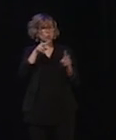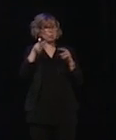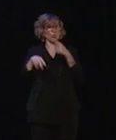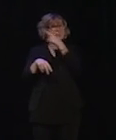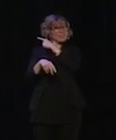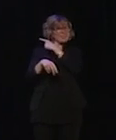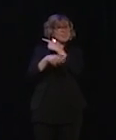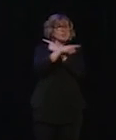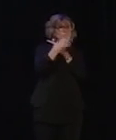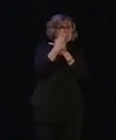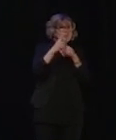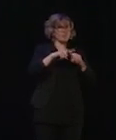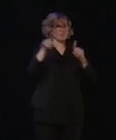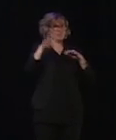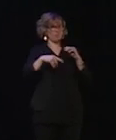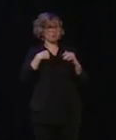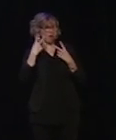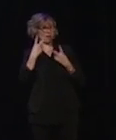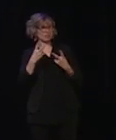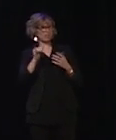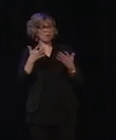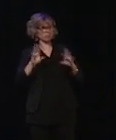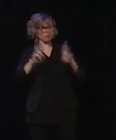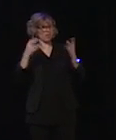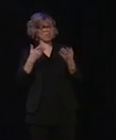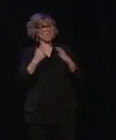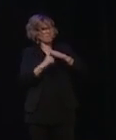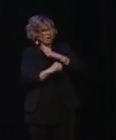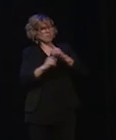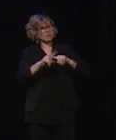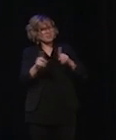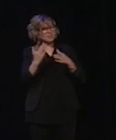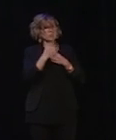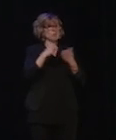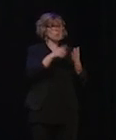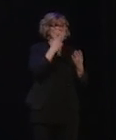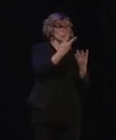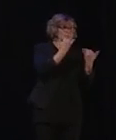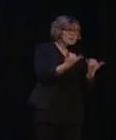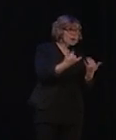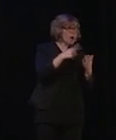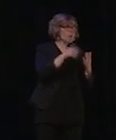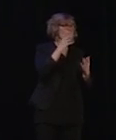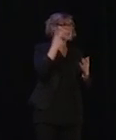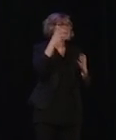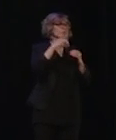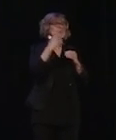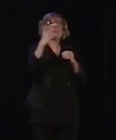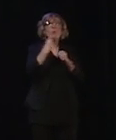something very different than I do. And I think that that's going to be a fundamental difference between what you're seeing now and what you'll see in a year, 2 years,